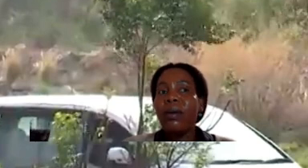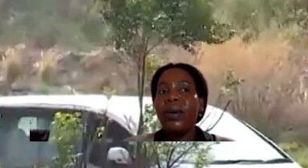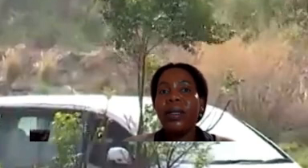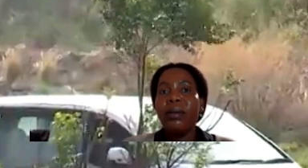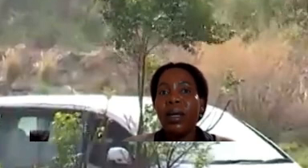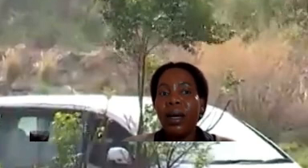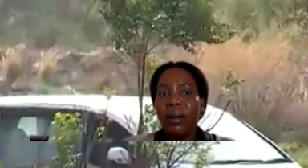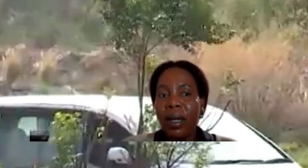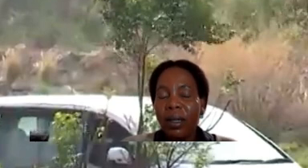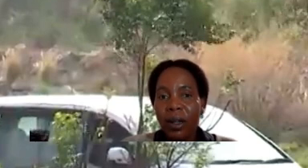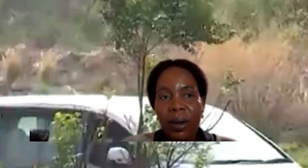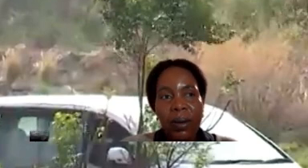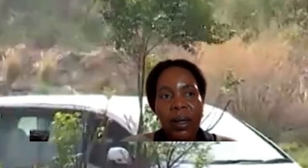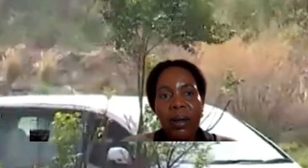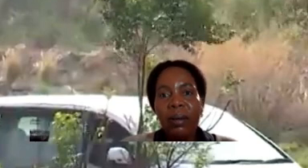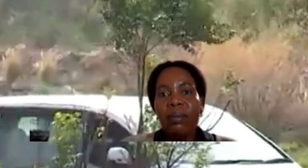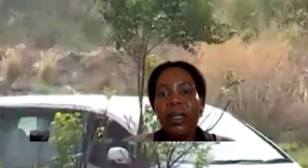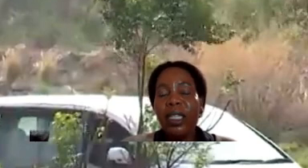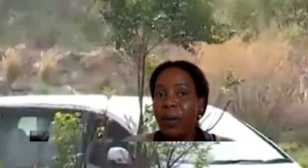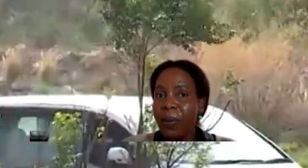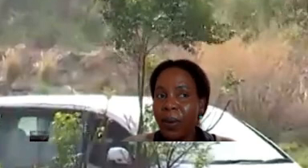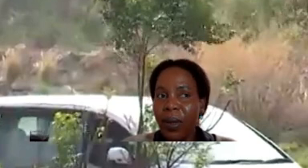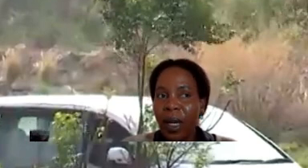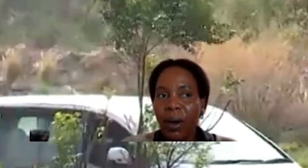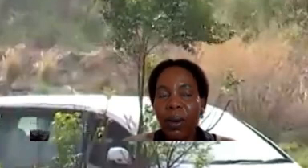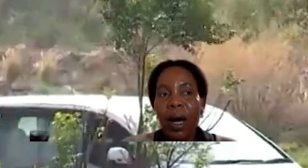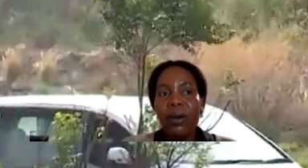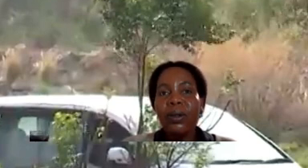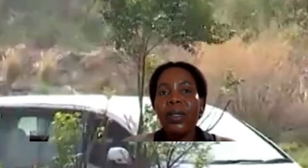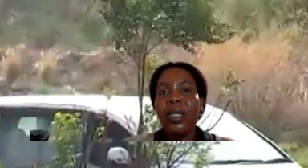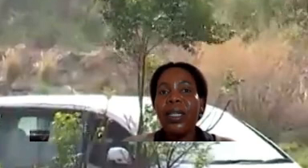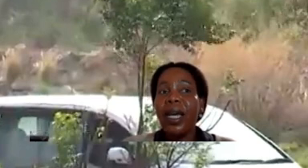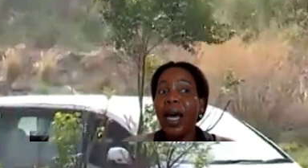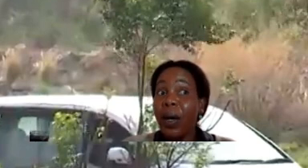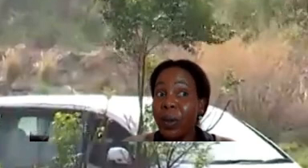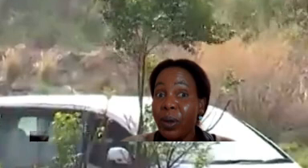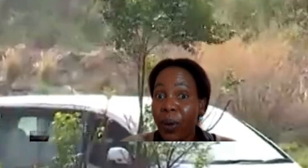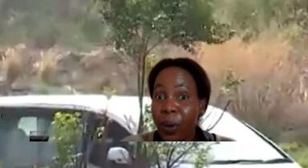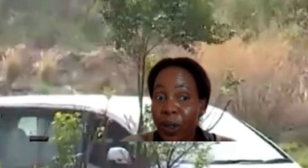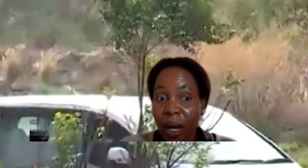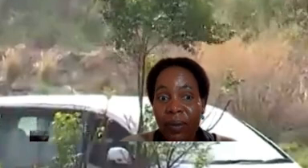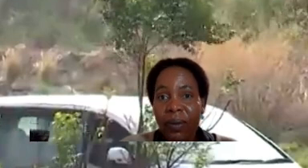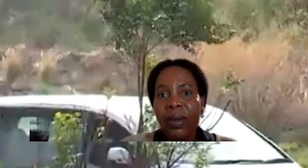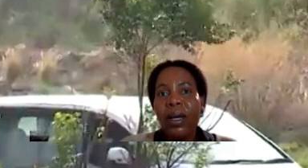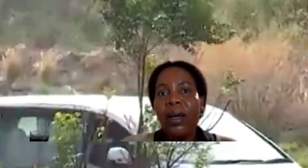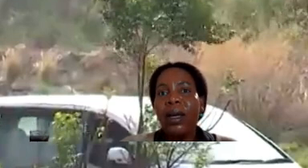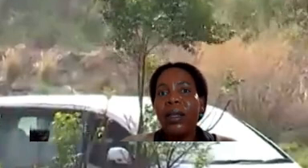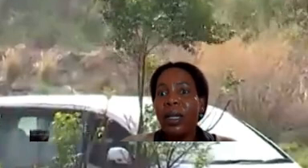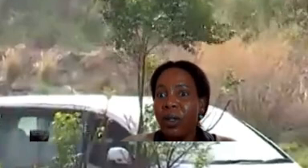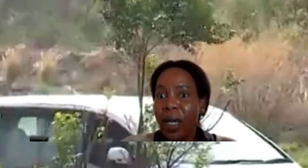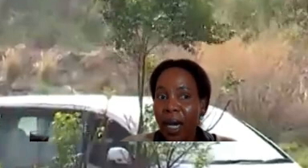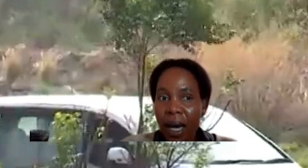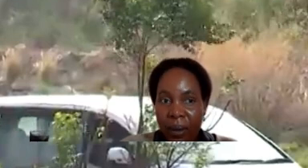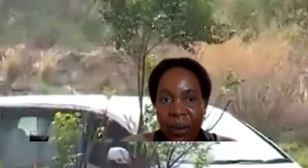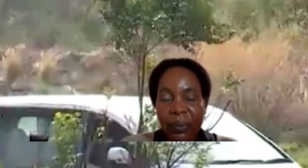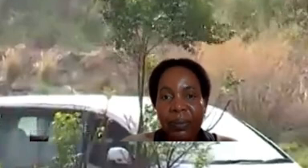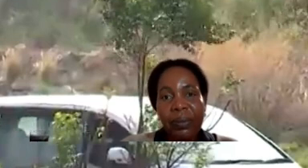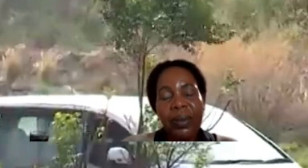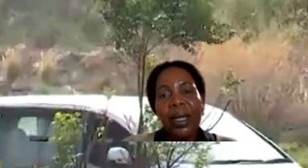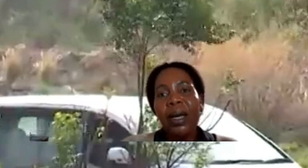the other one. That, you know, these people, they know how to get out of those shafts. They need to get